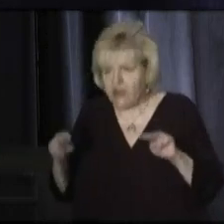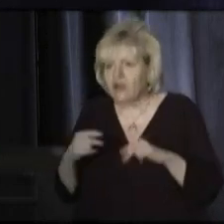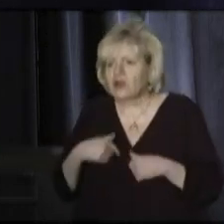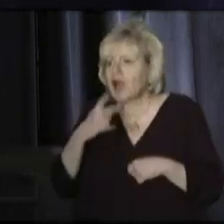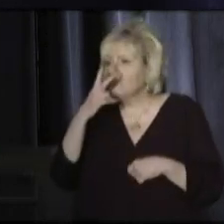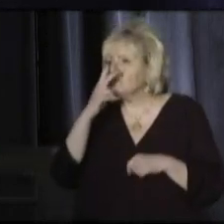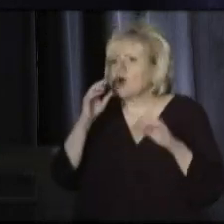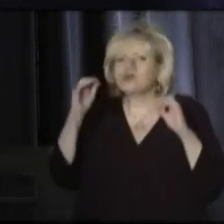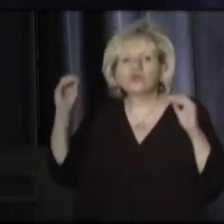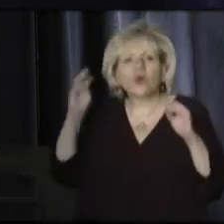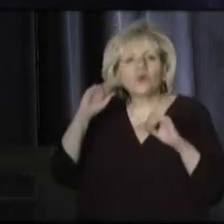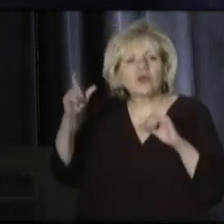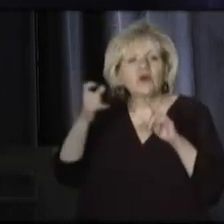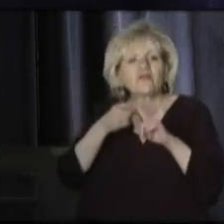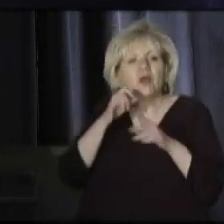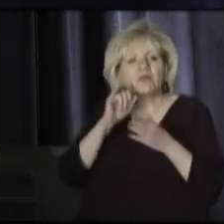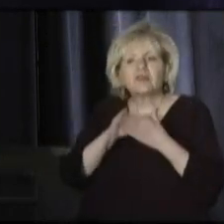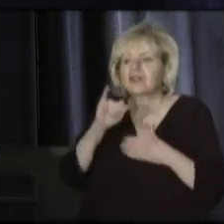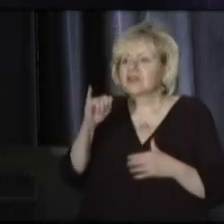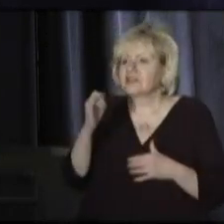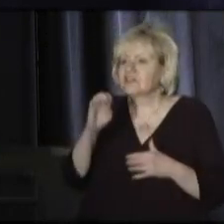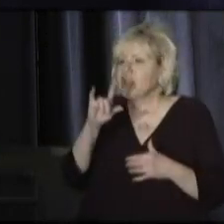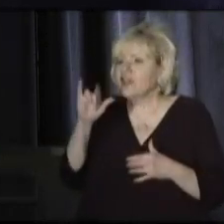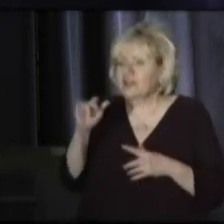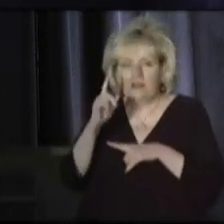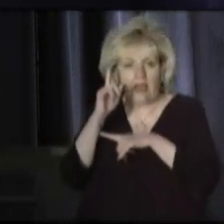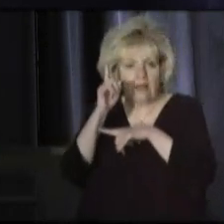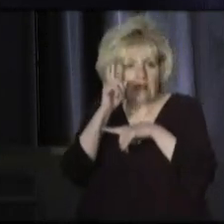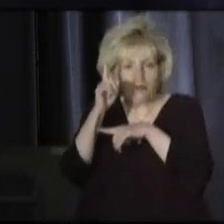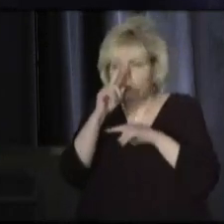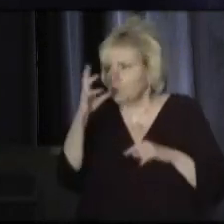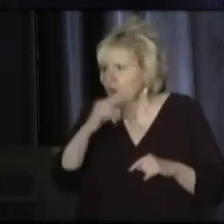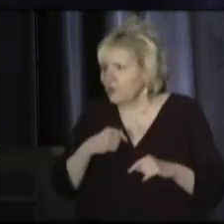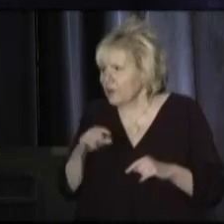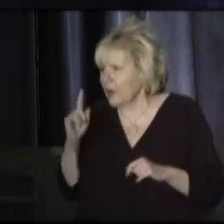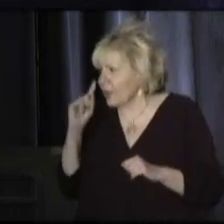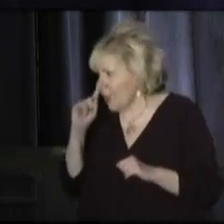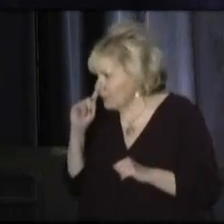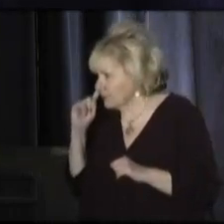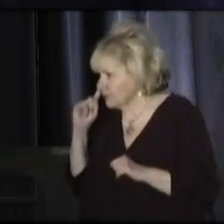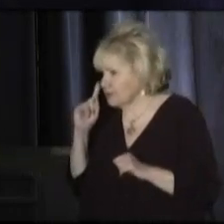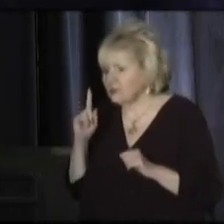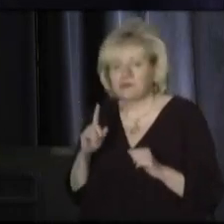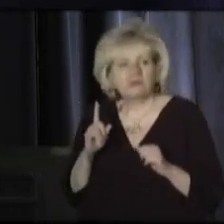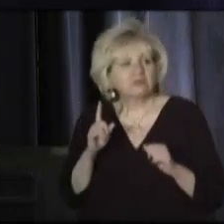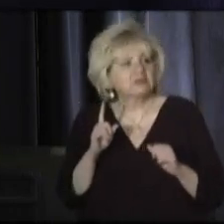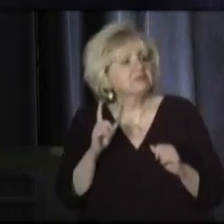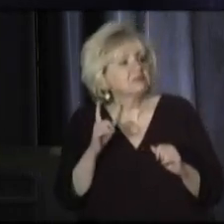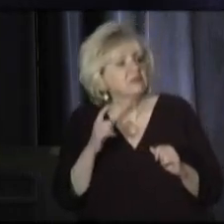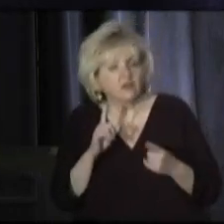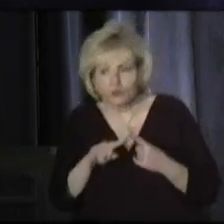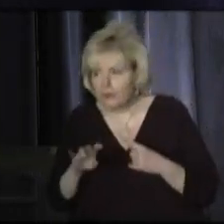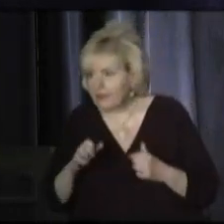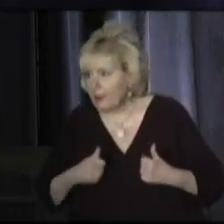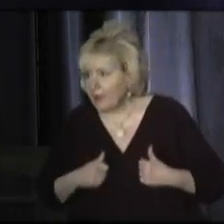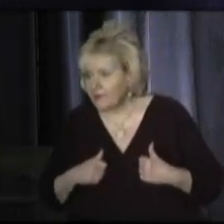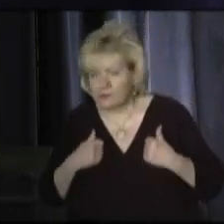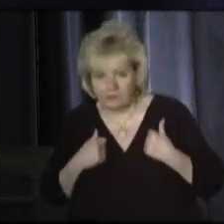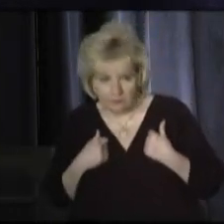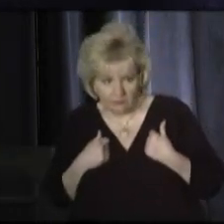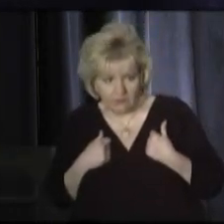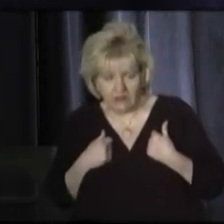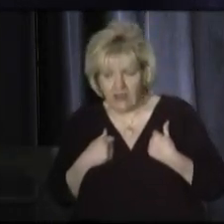snoop. The details, the statements and testimonies, the stories drawn from interviews I sat through, with so many rotating suits in